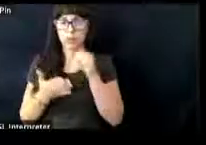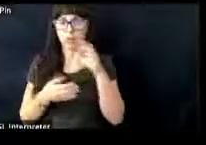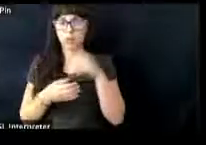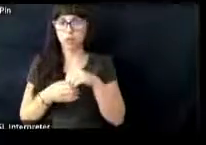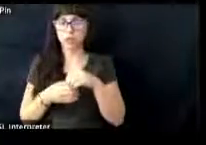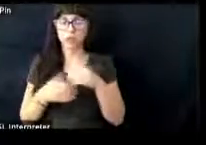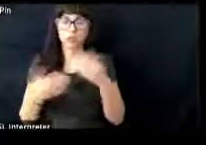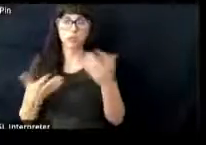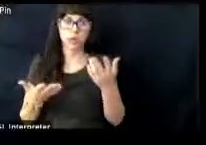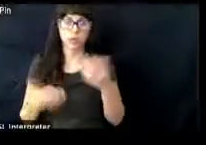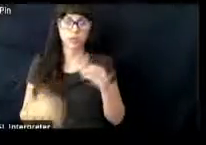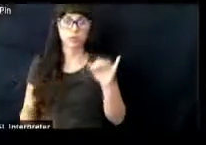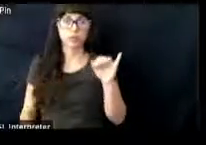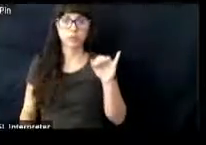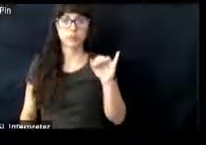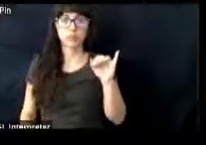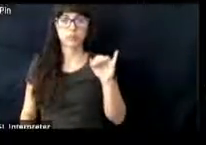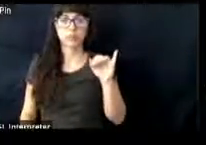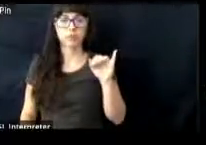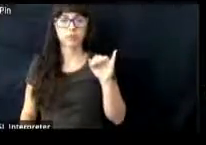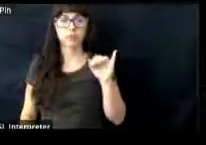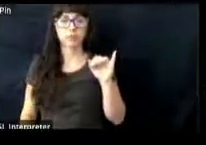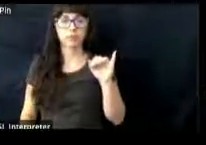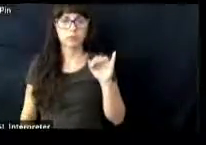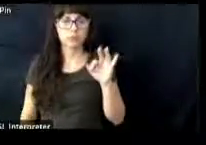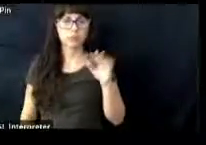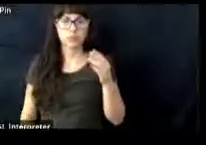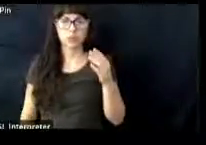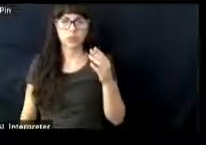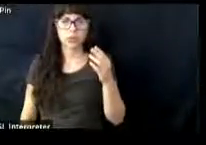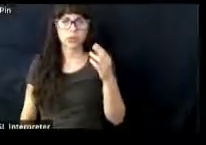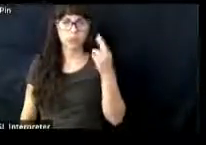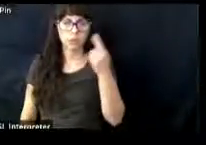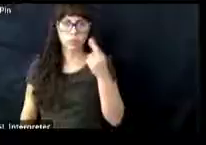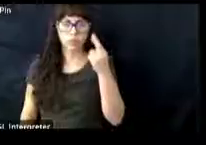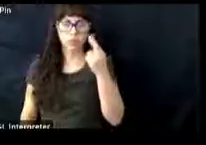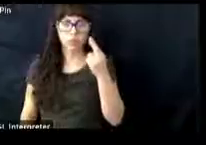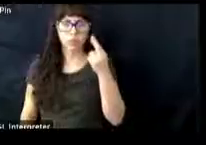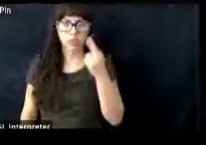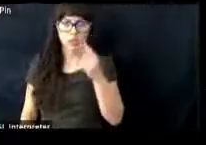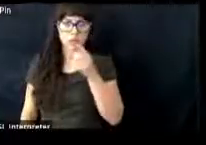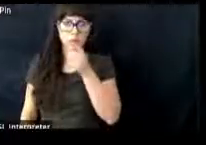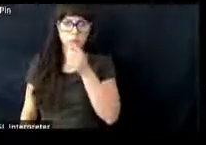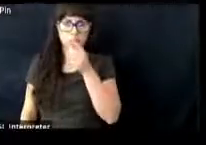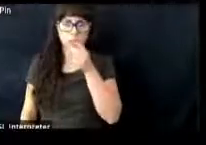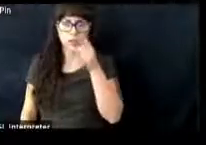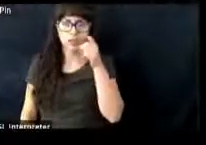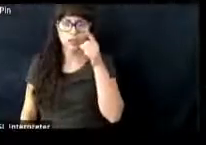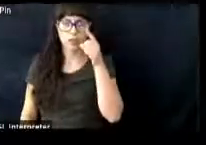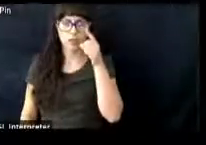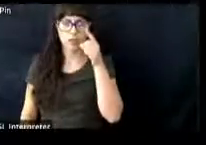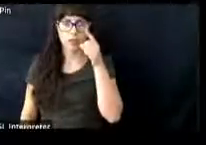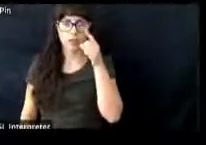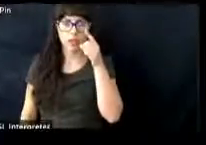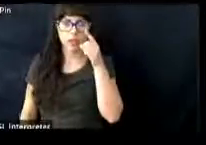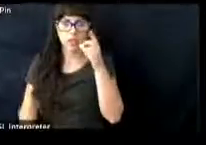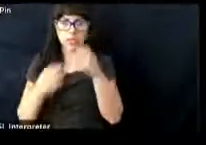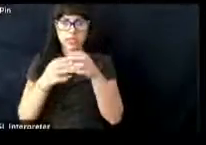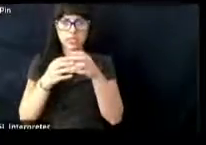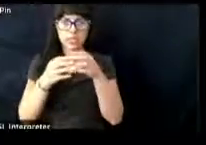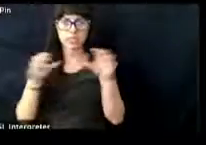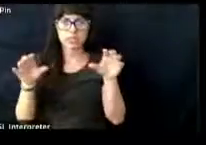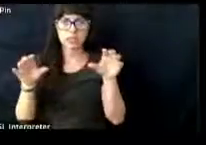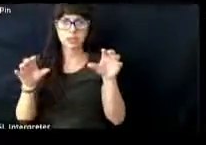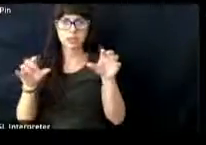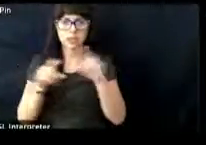So if you, for some reason, parts of Lancaster are split up and go into the